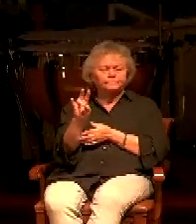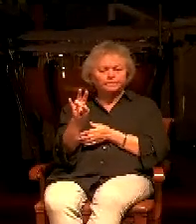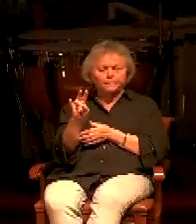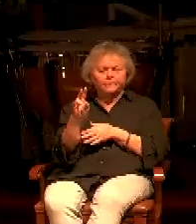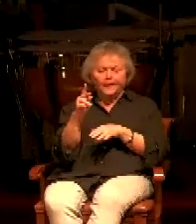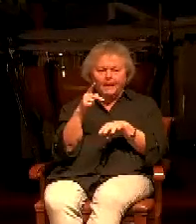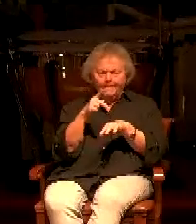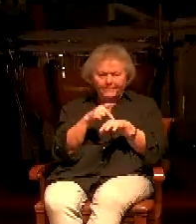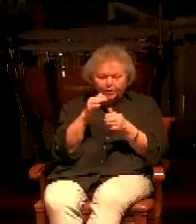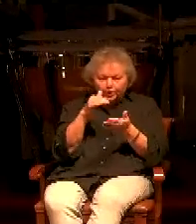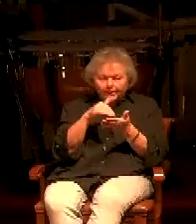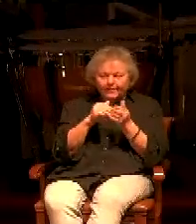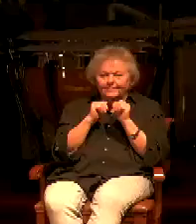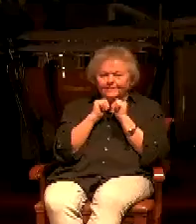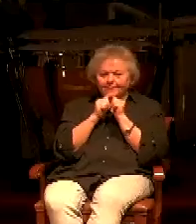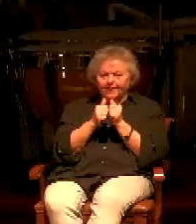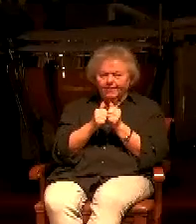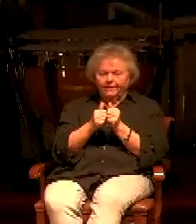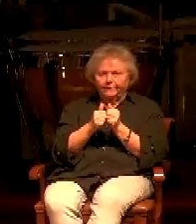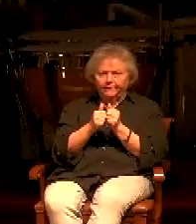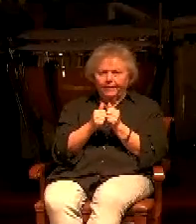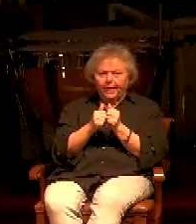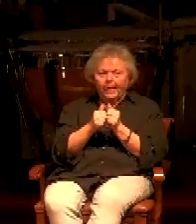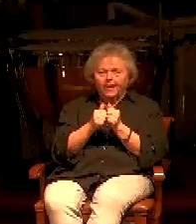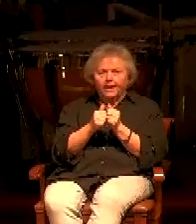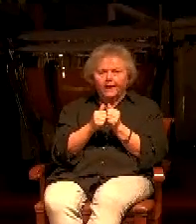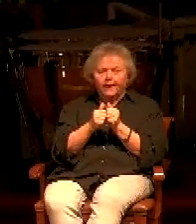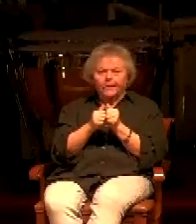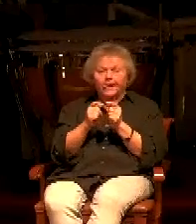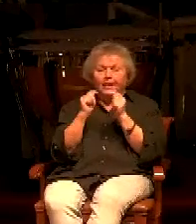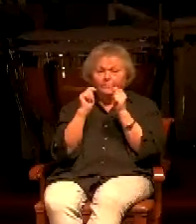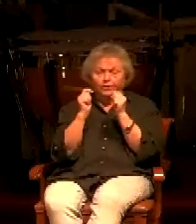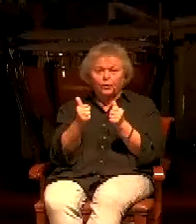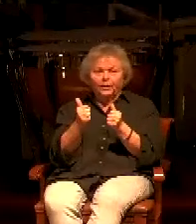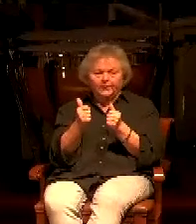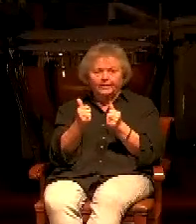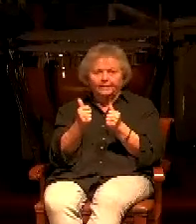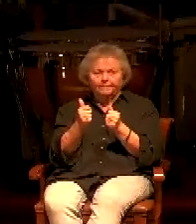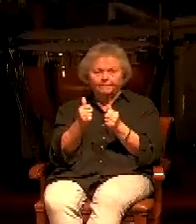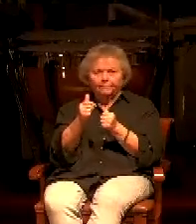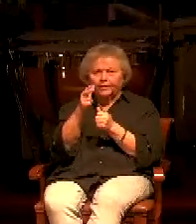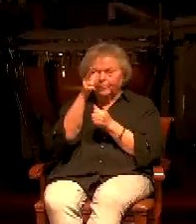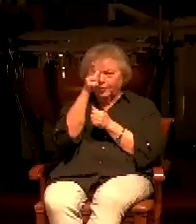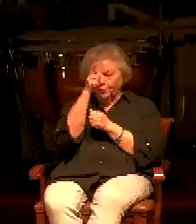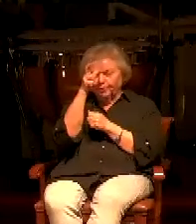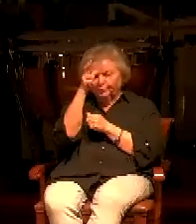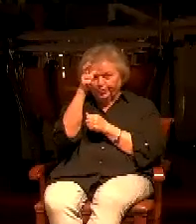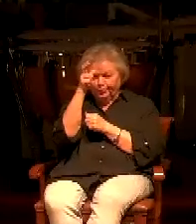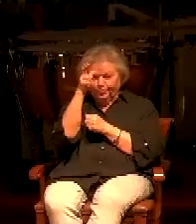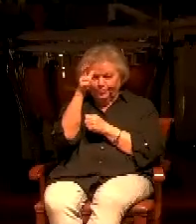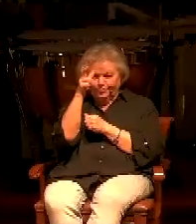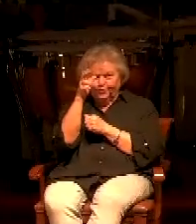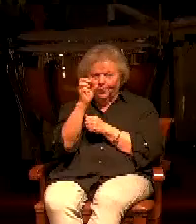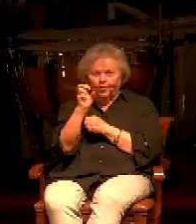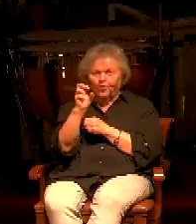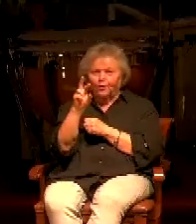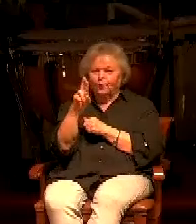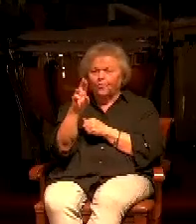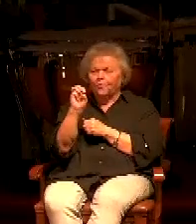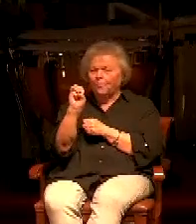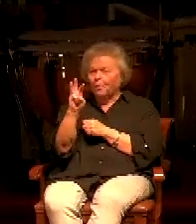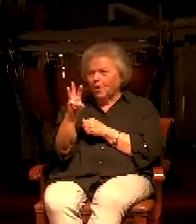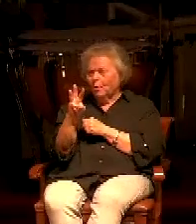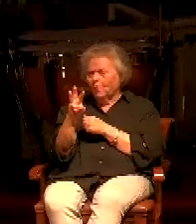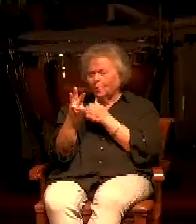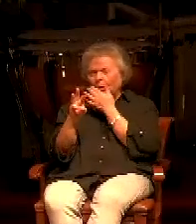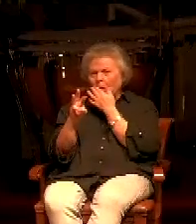"Peter again denied it, and at once the rooster crowed."